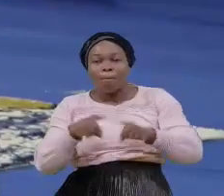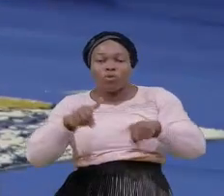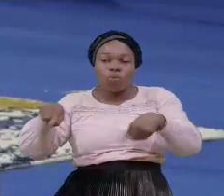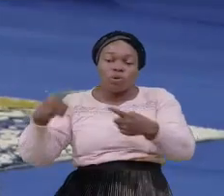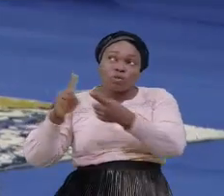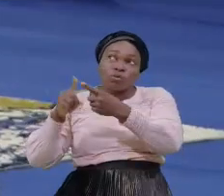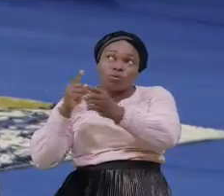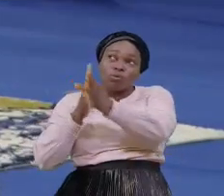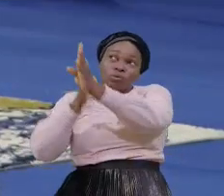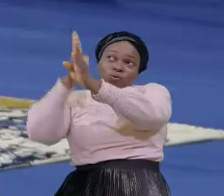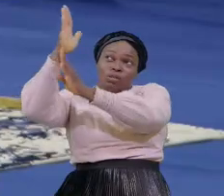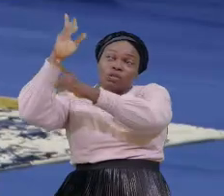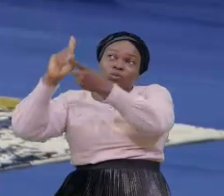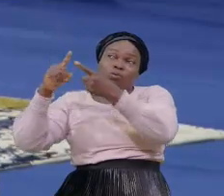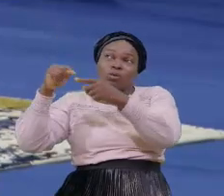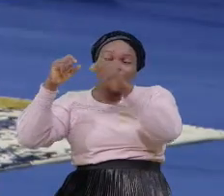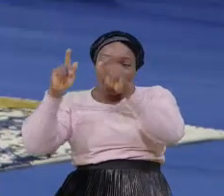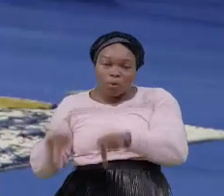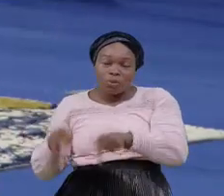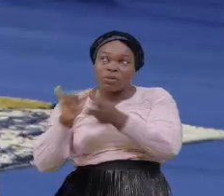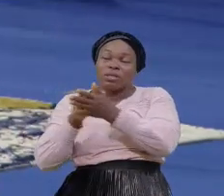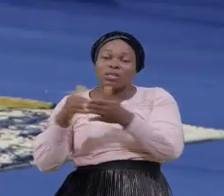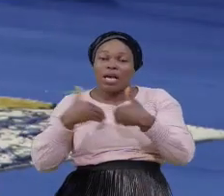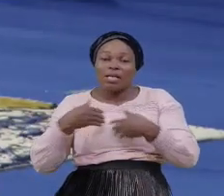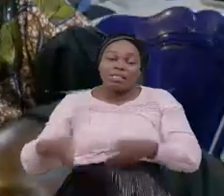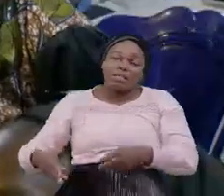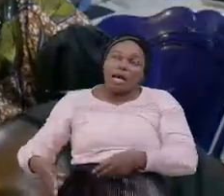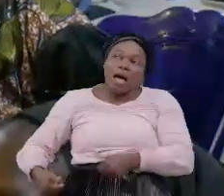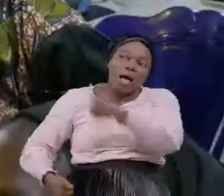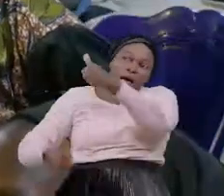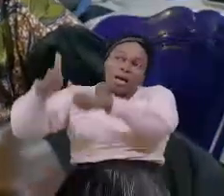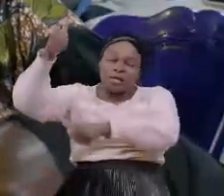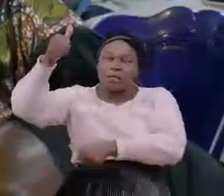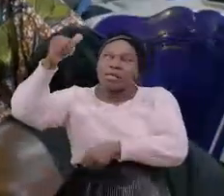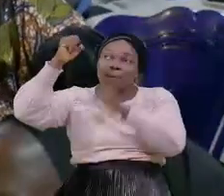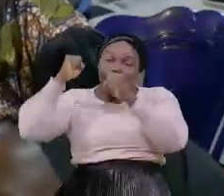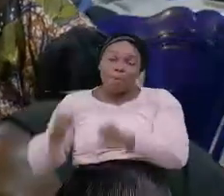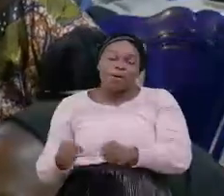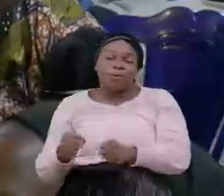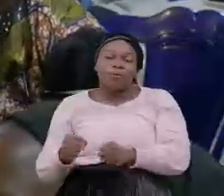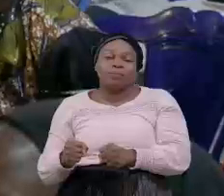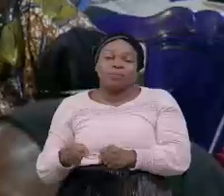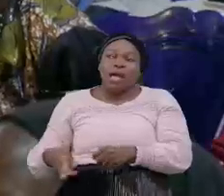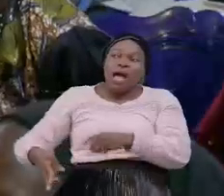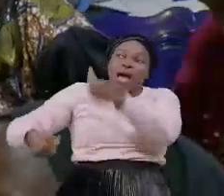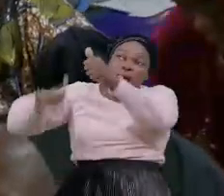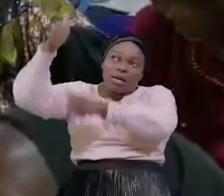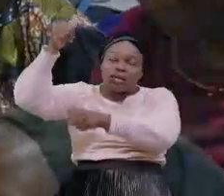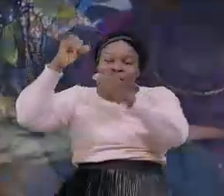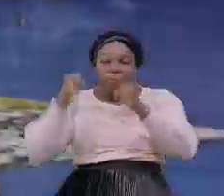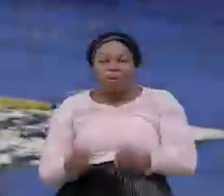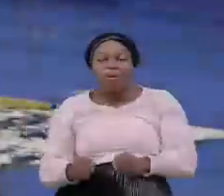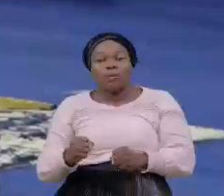to Jesus Christ. He has the higher power. Highest power. And